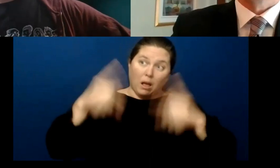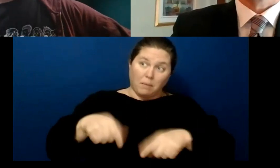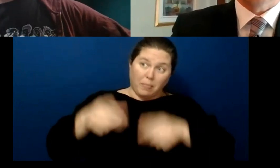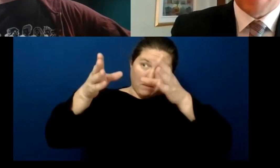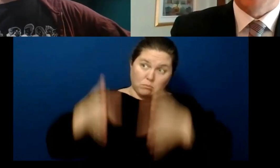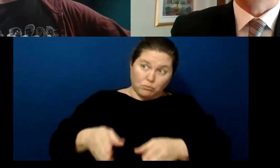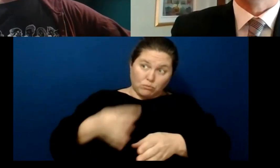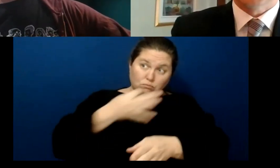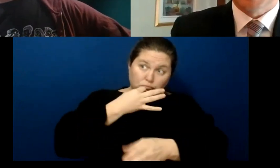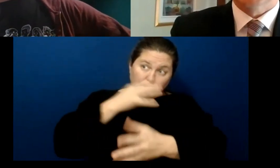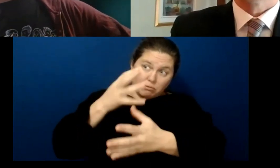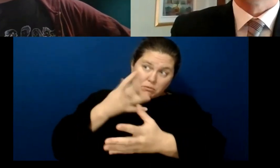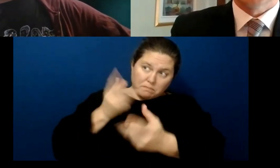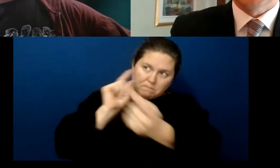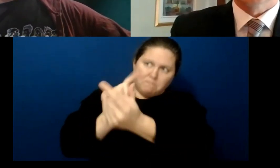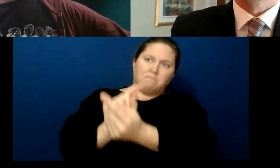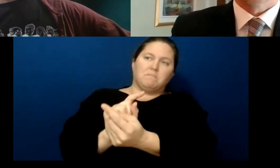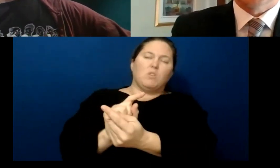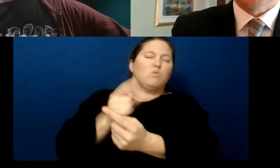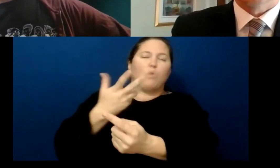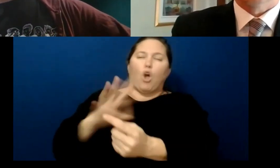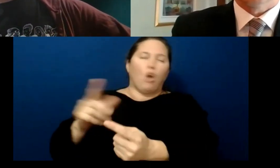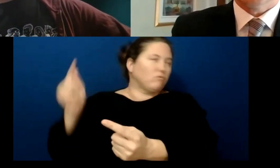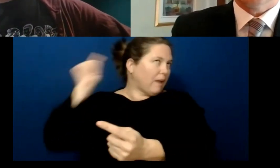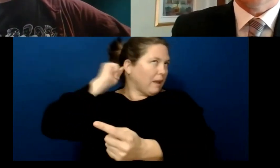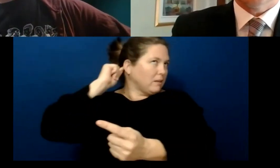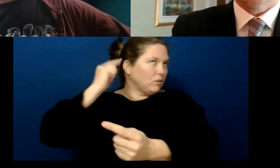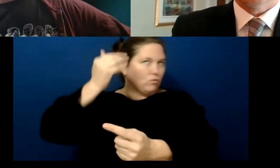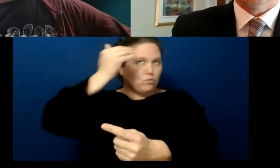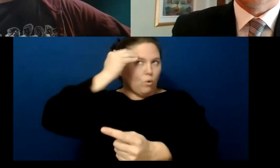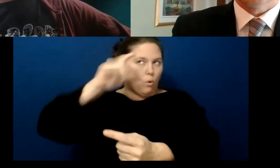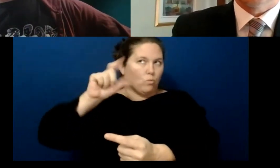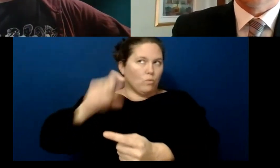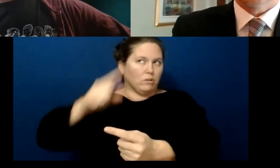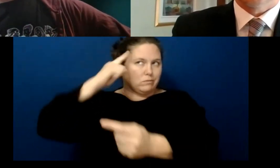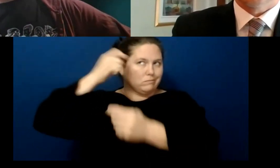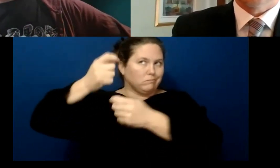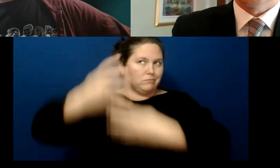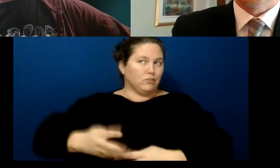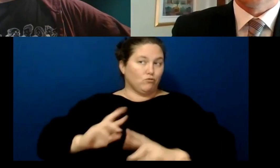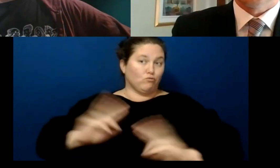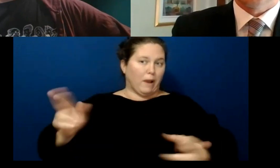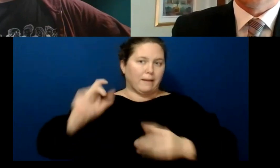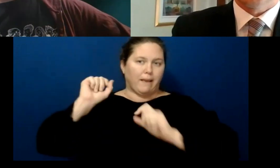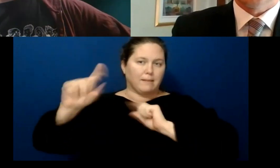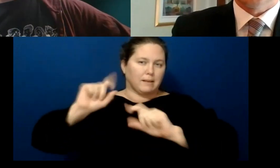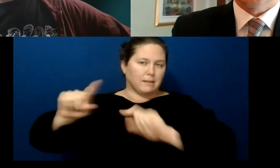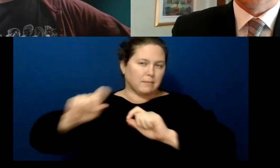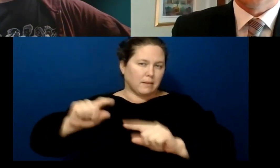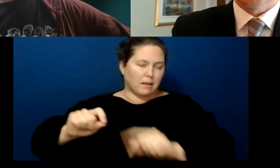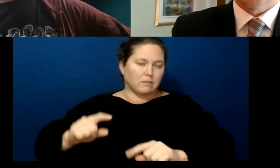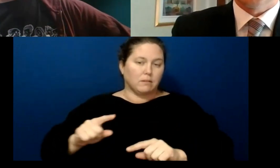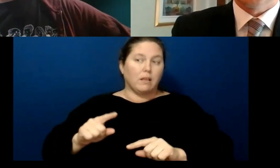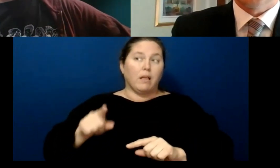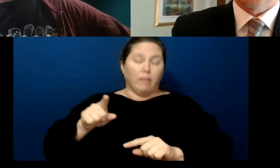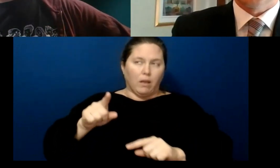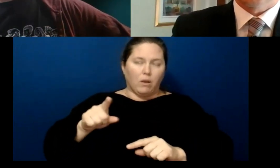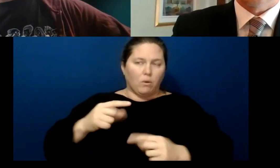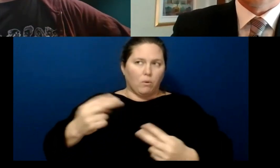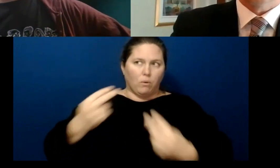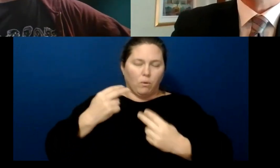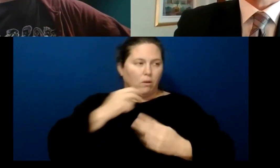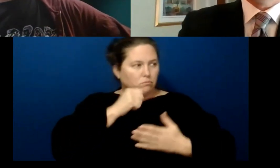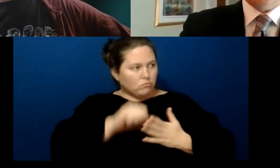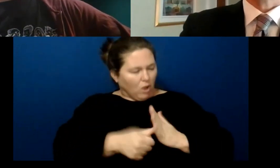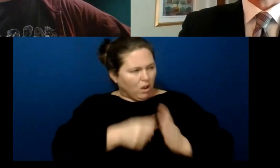questions to ask to expand your knowledge and to expand what you have in your tool set, and you'll impress them because you'll have already